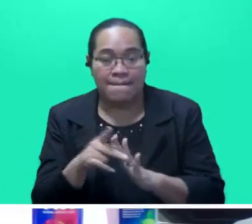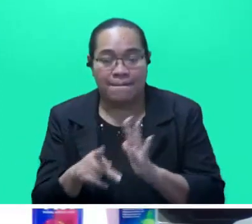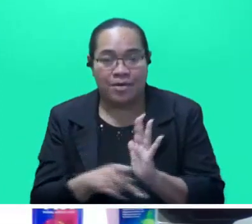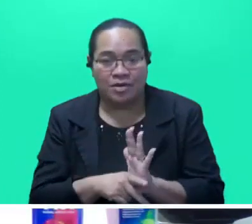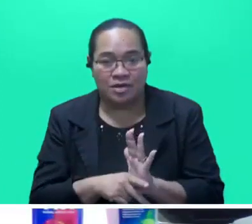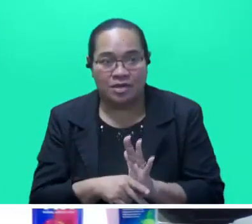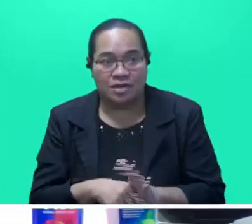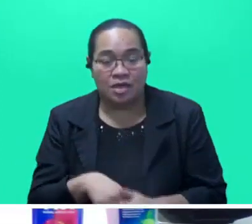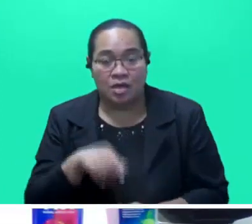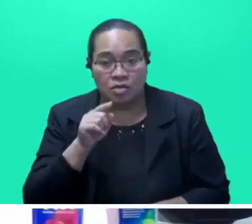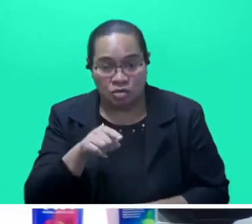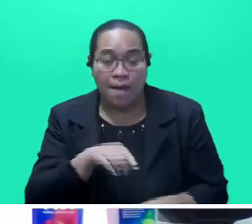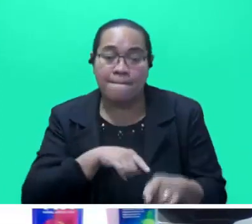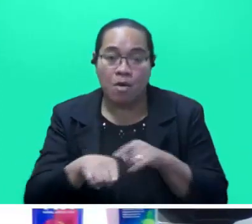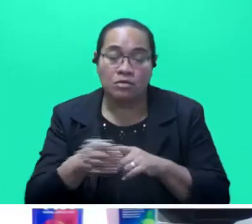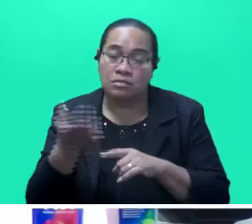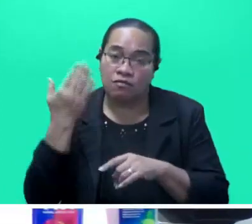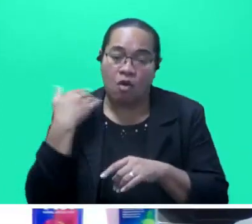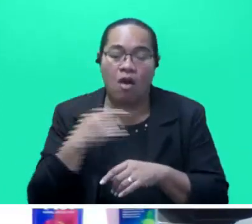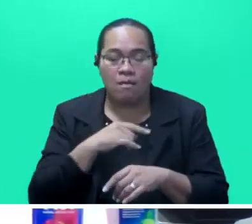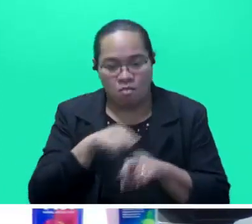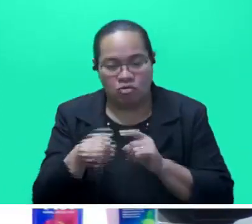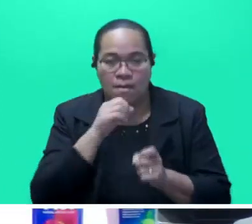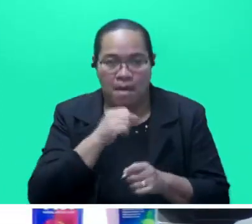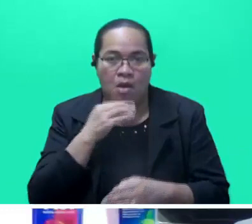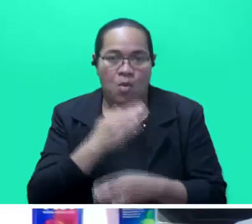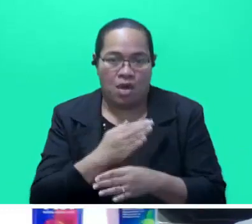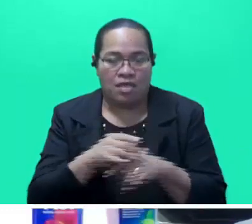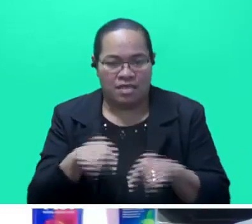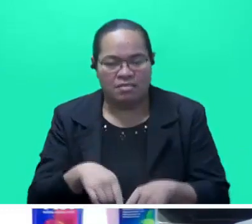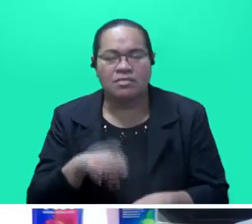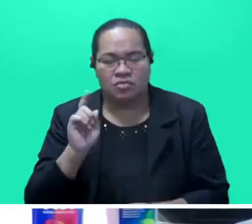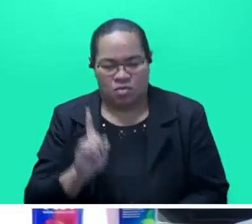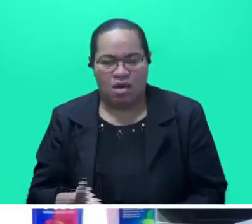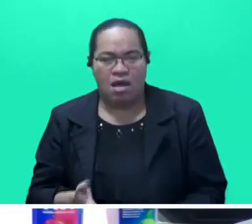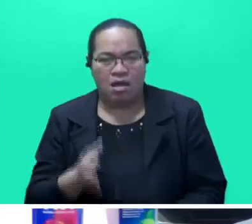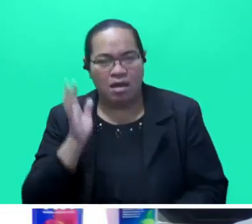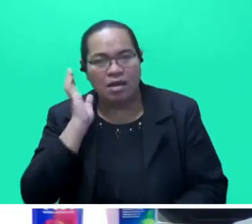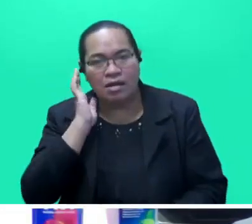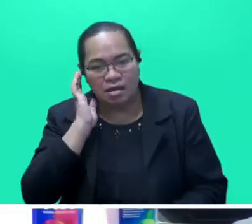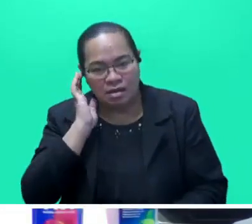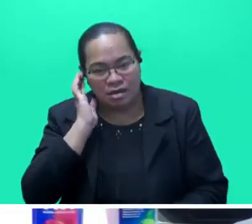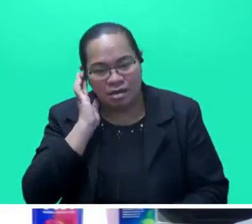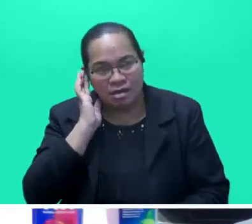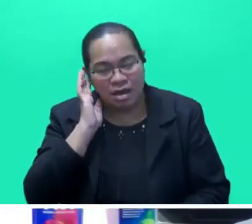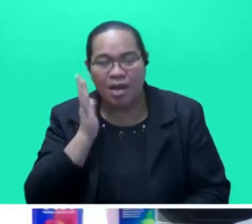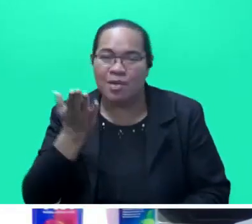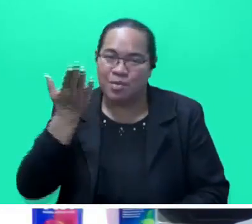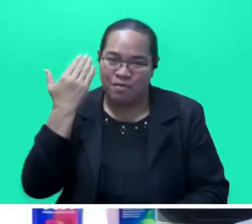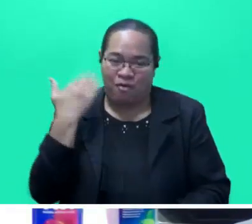evidently a male-dominated working environment, and rightly so, at a point in time.